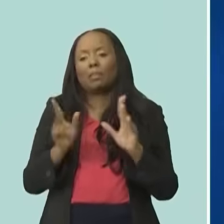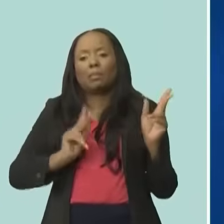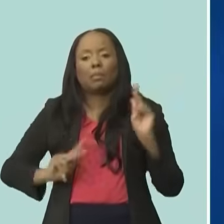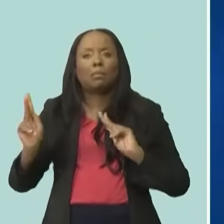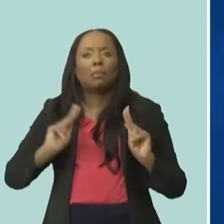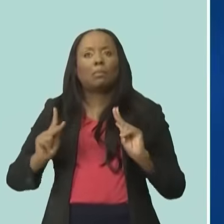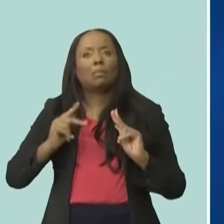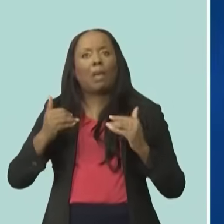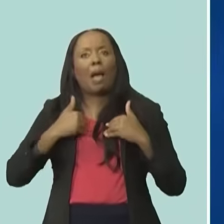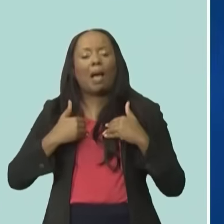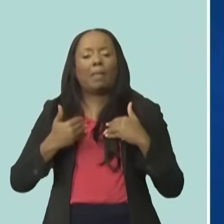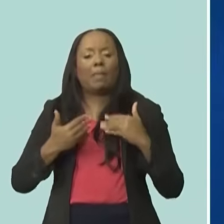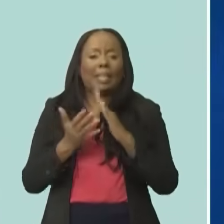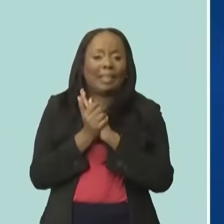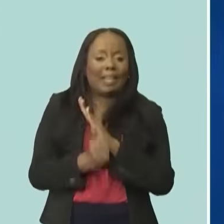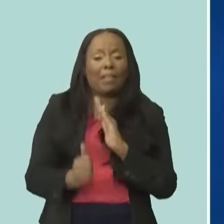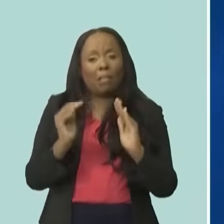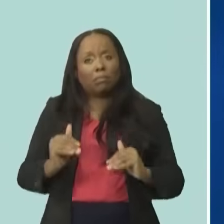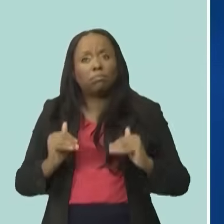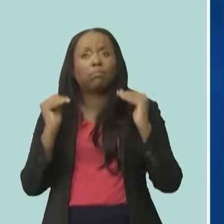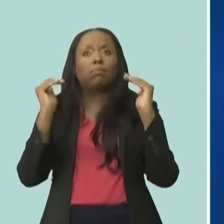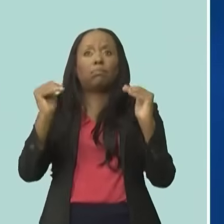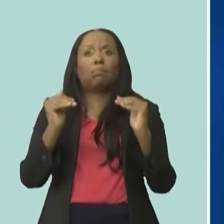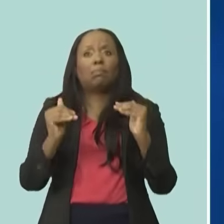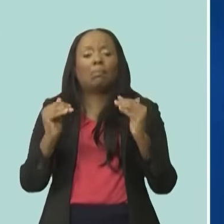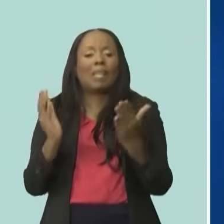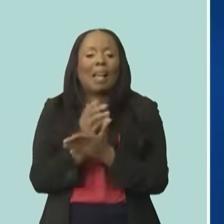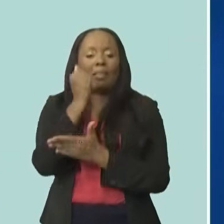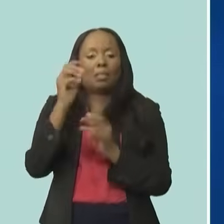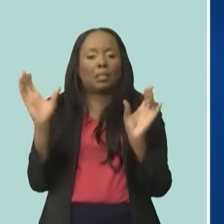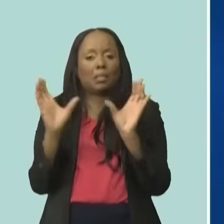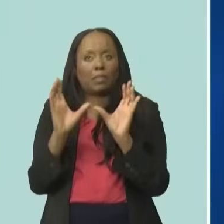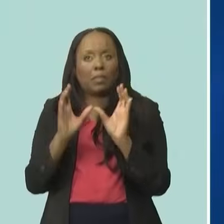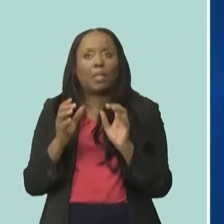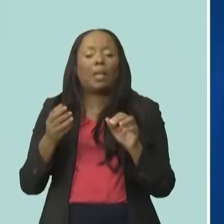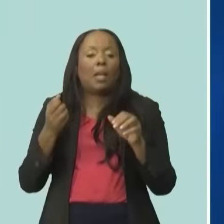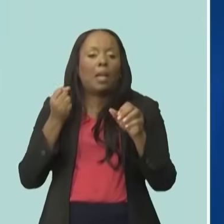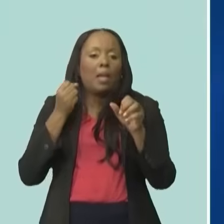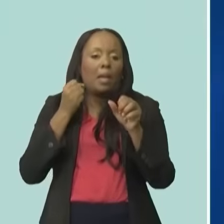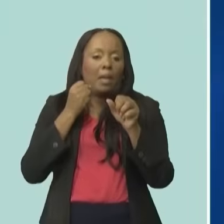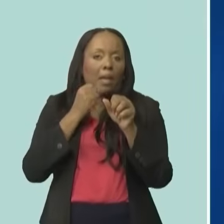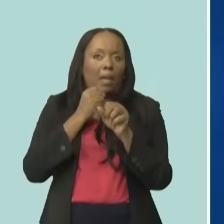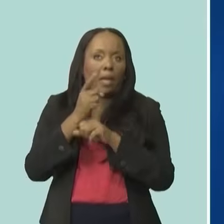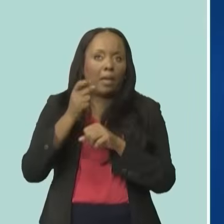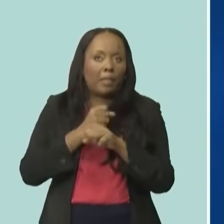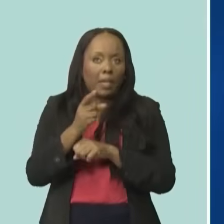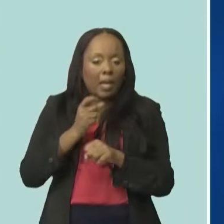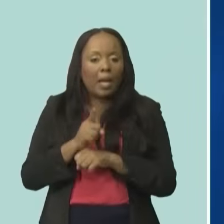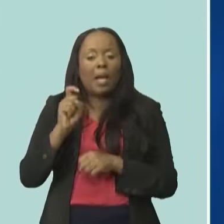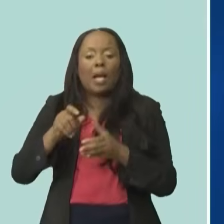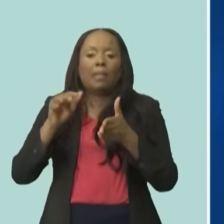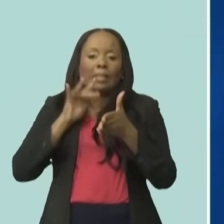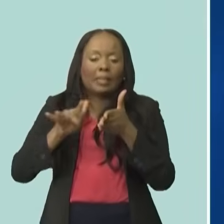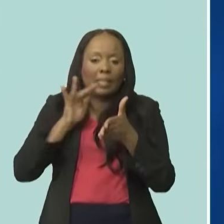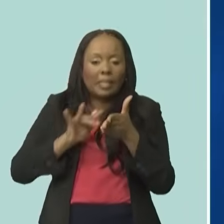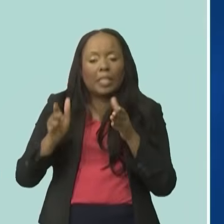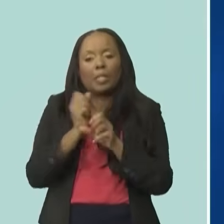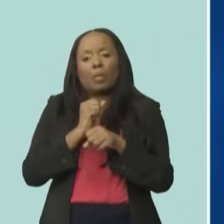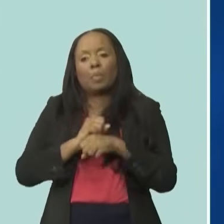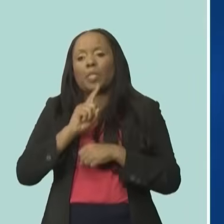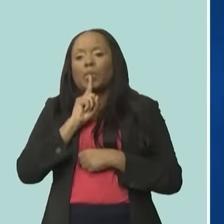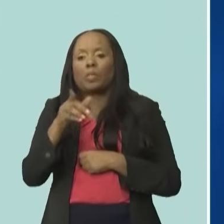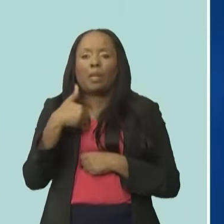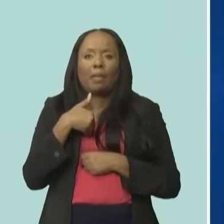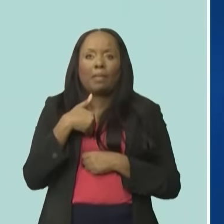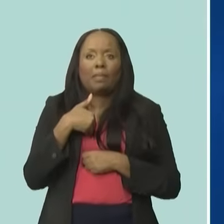of their certification, and you have annual CUs that you have to keep up to make sure that you stay certified in the latest